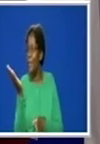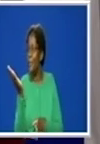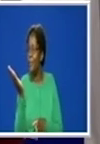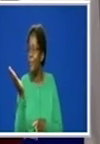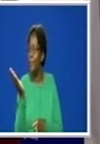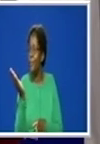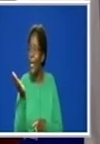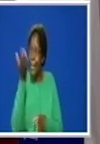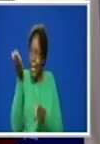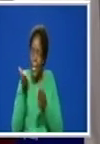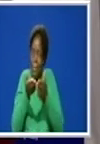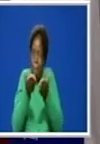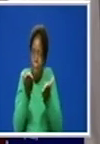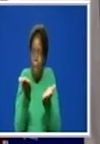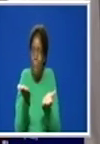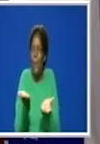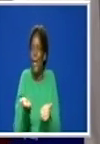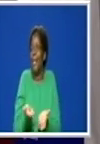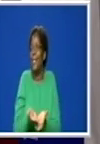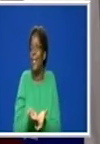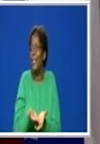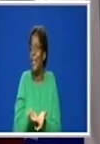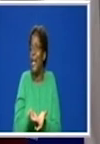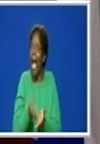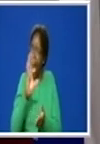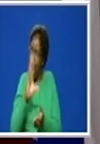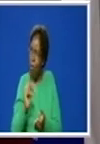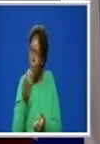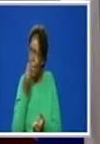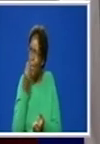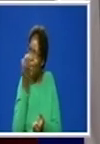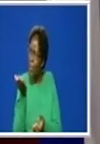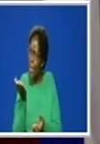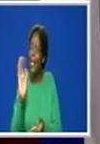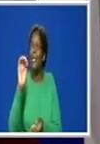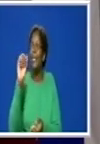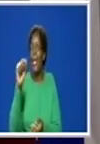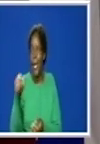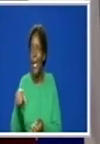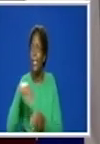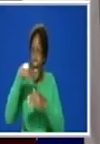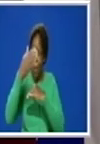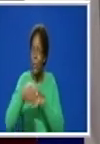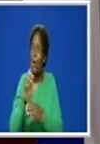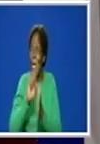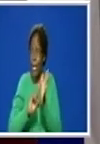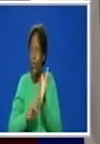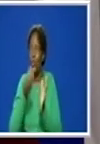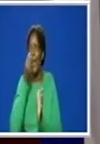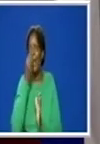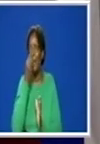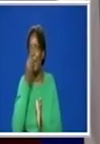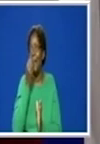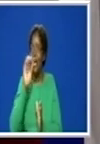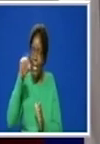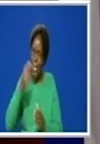there is plates. Yeah, we have. Are we eating? Yeah, we are going to eat after our lesson. Yay! Yes.